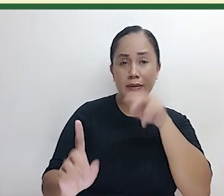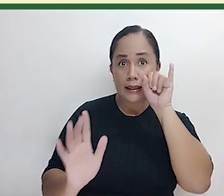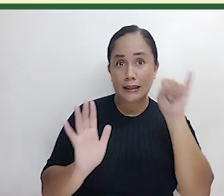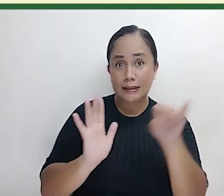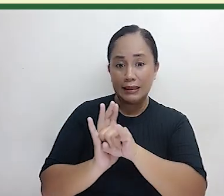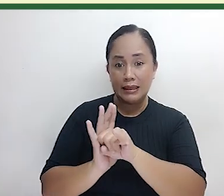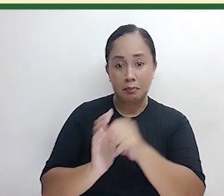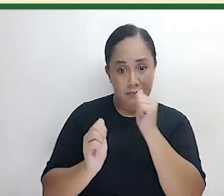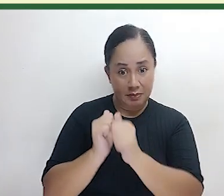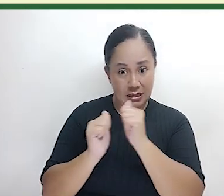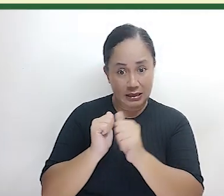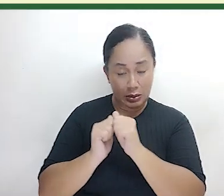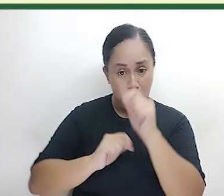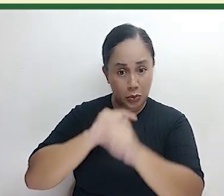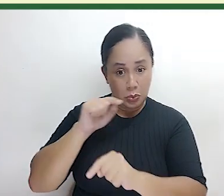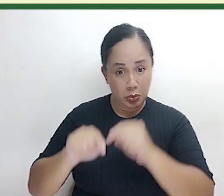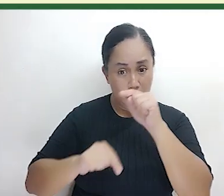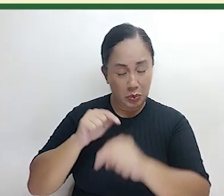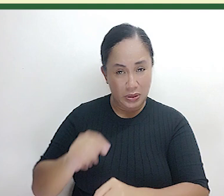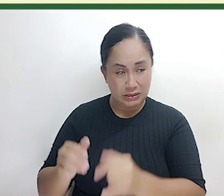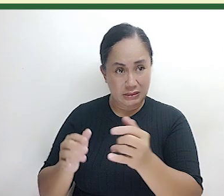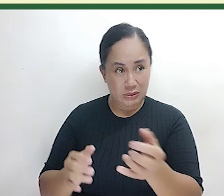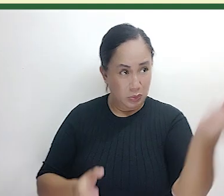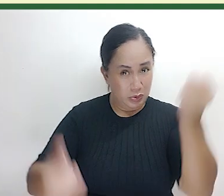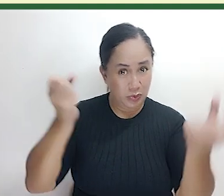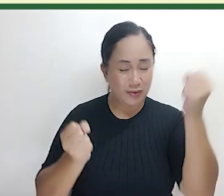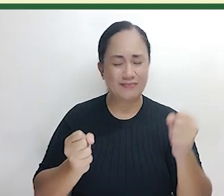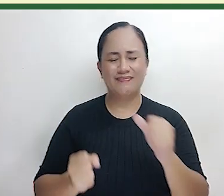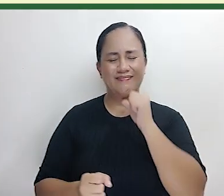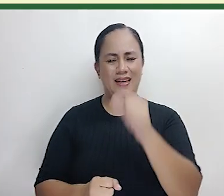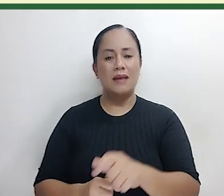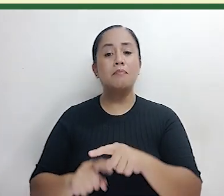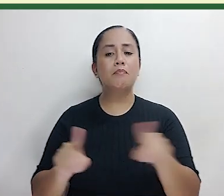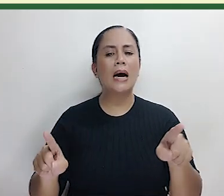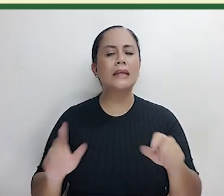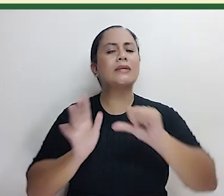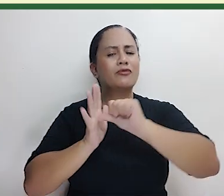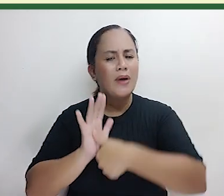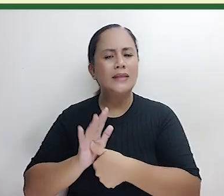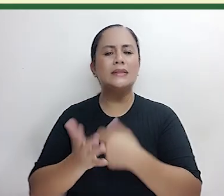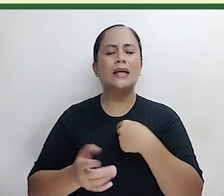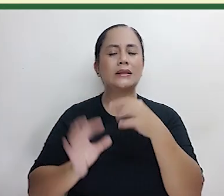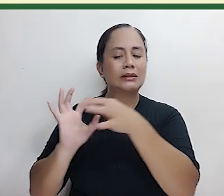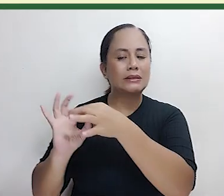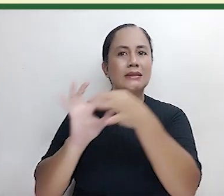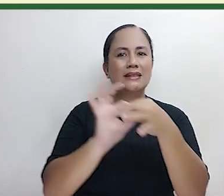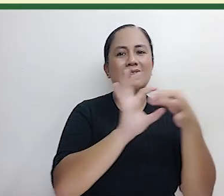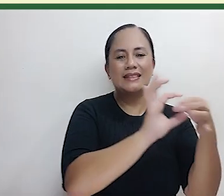looking into our identities does not make intersectionality individualistic, but rather highlighting